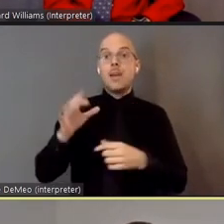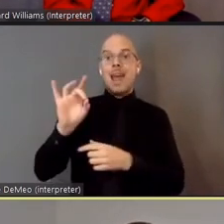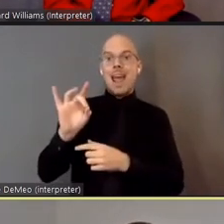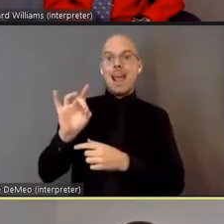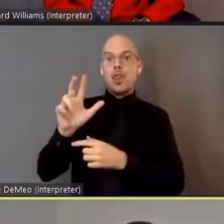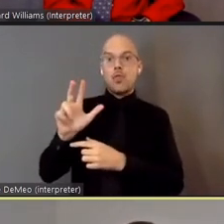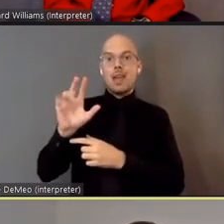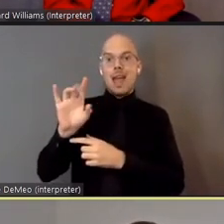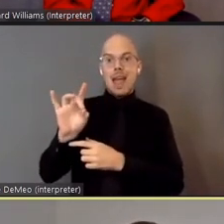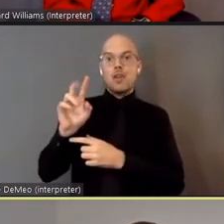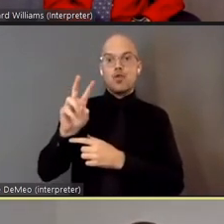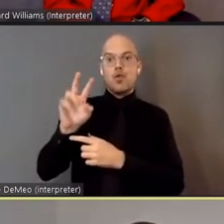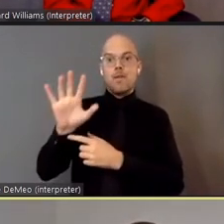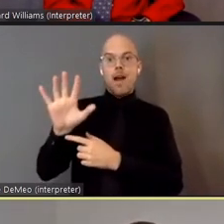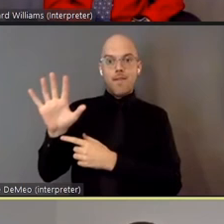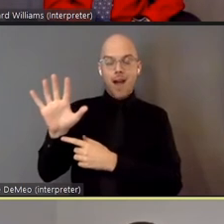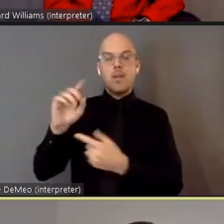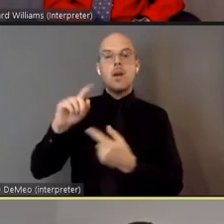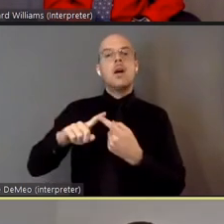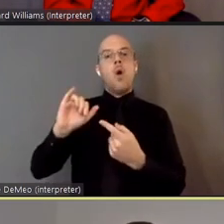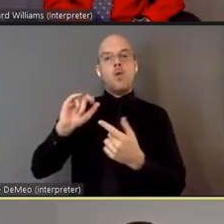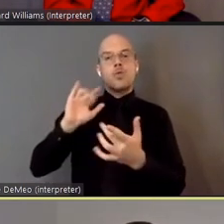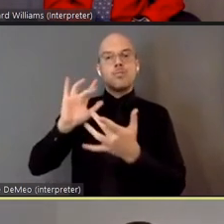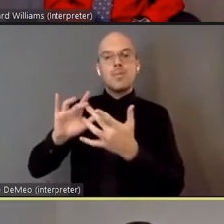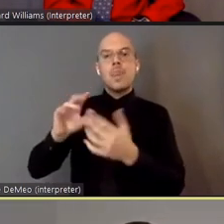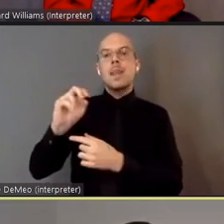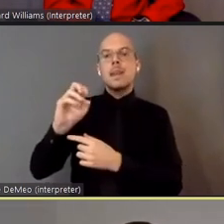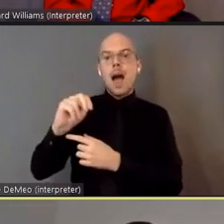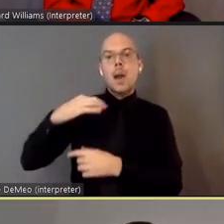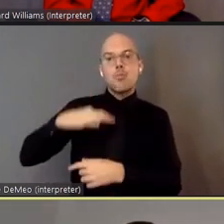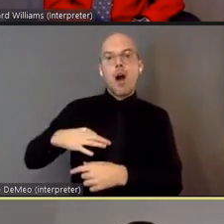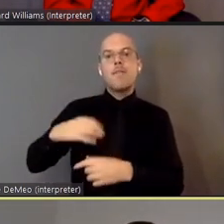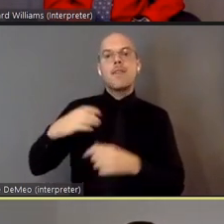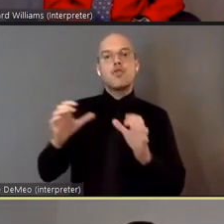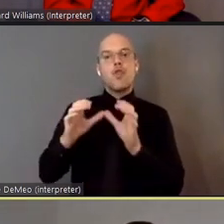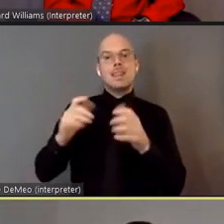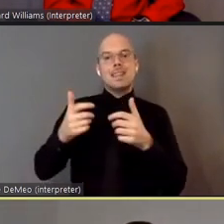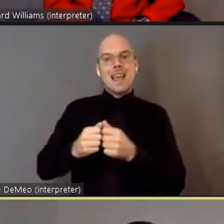838-255, and the nonprofit crisis text line, which is